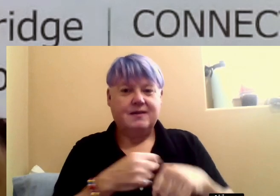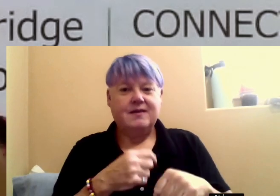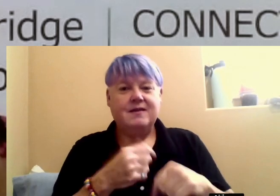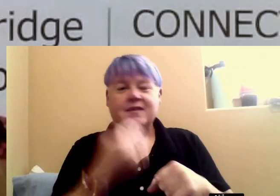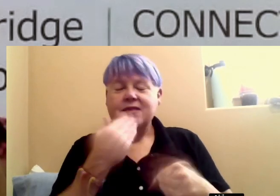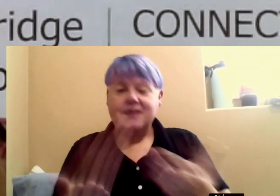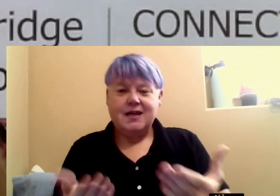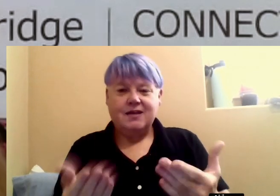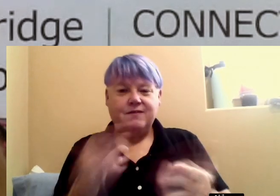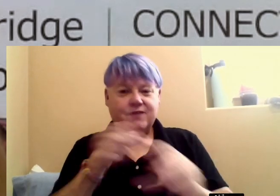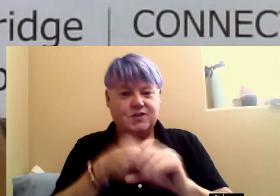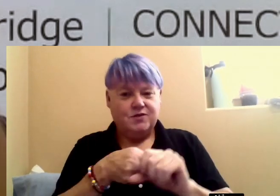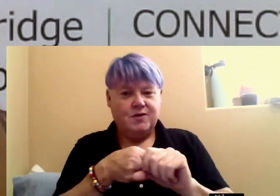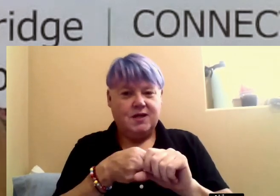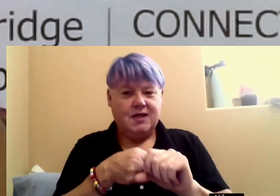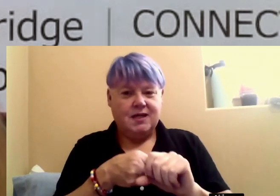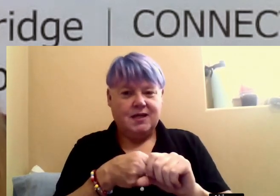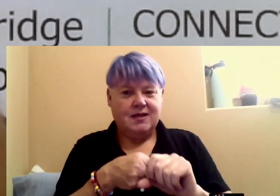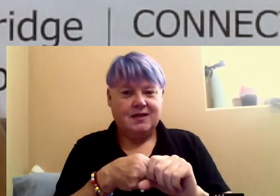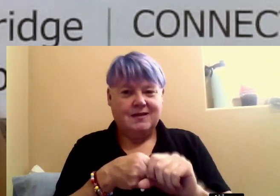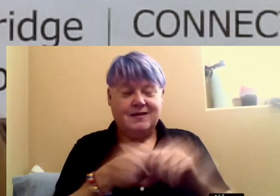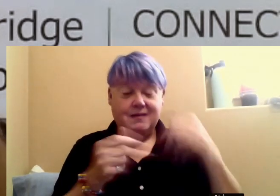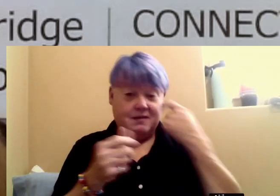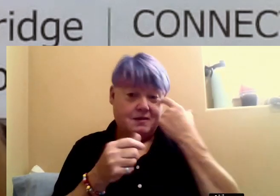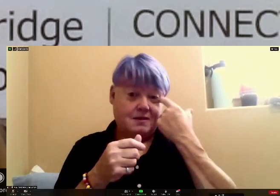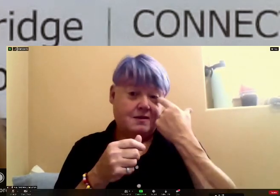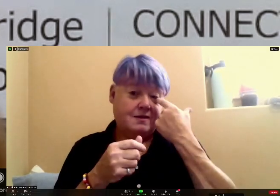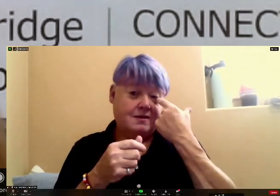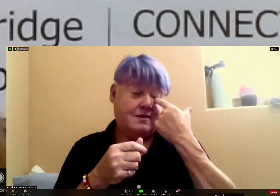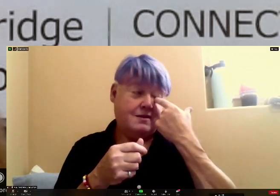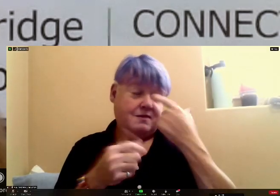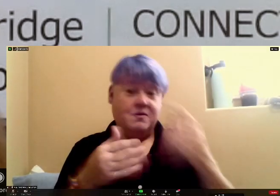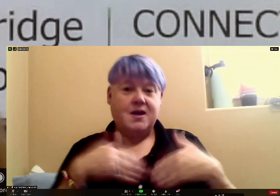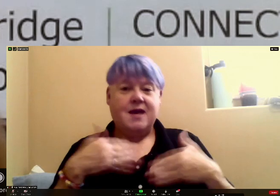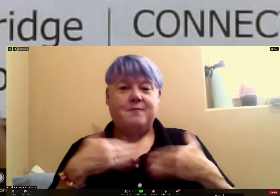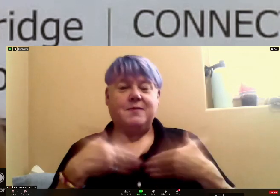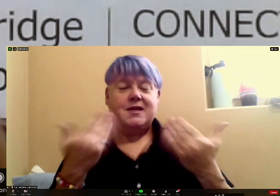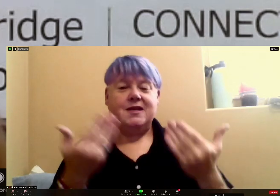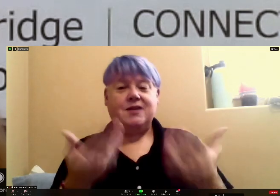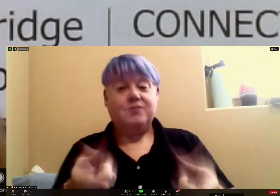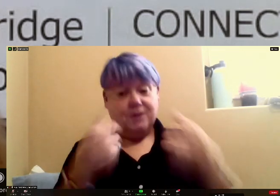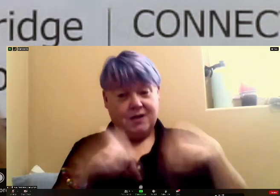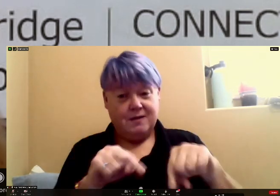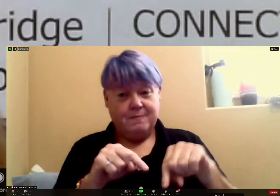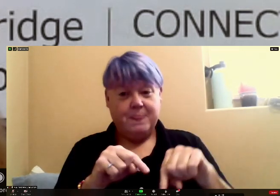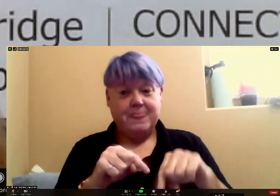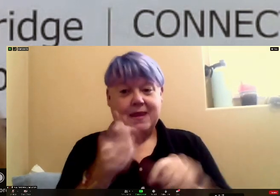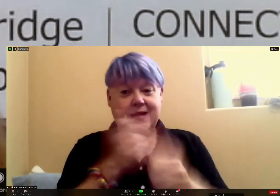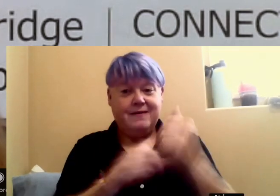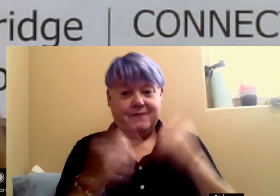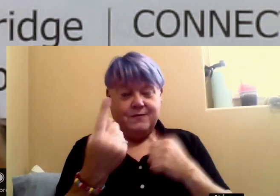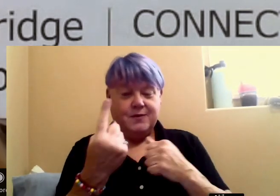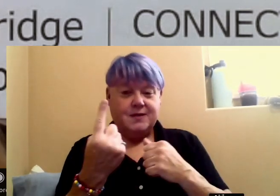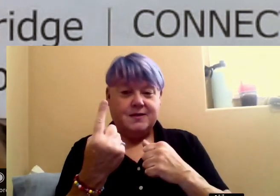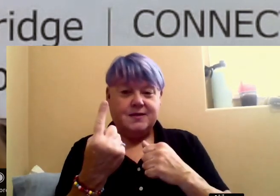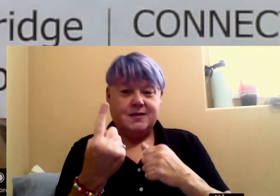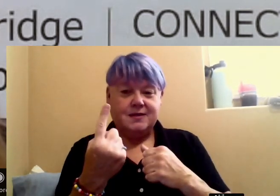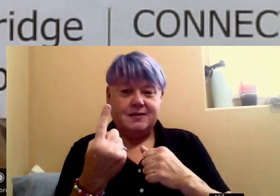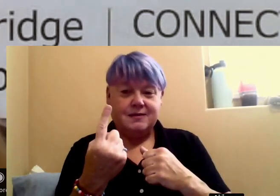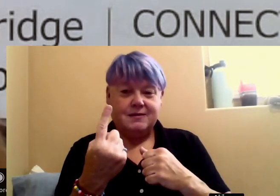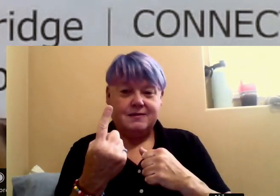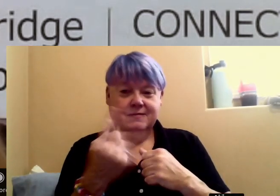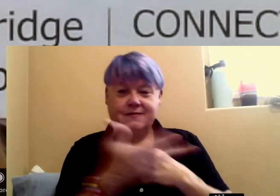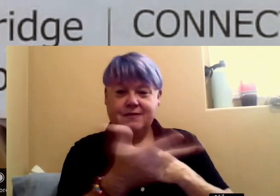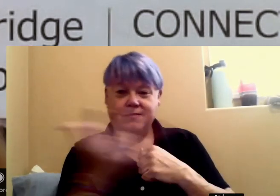year's, still unfortunately online Word on the Street, but we're glad that everybody could attend, and I really appreciate you three. All